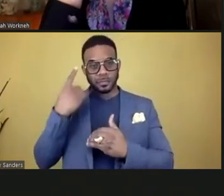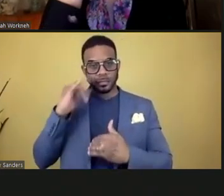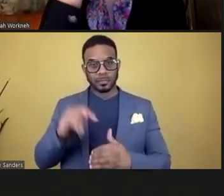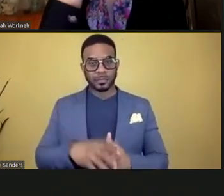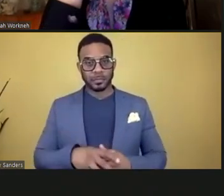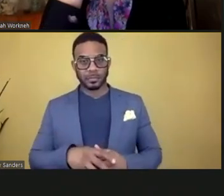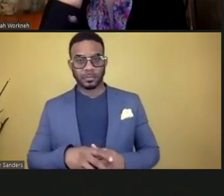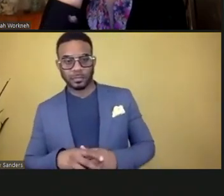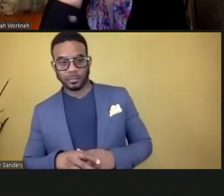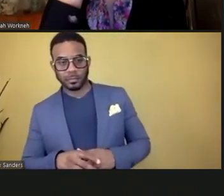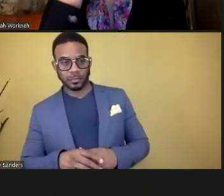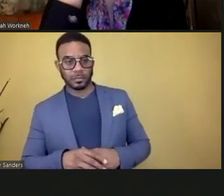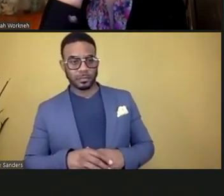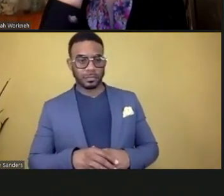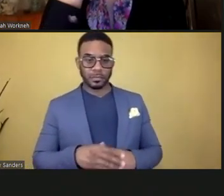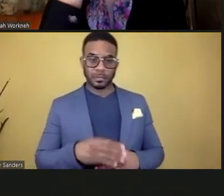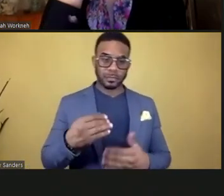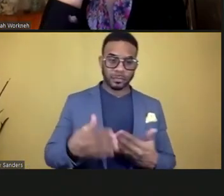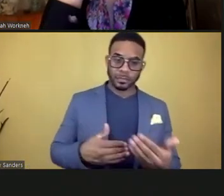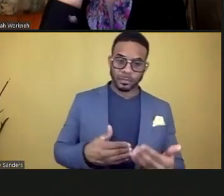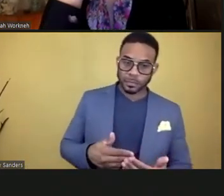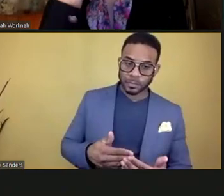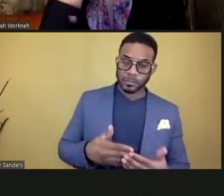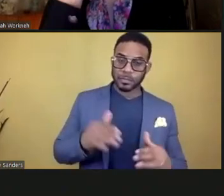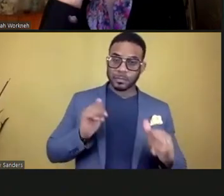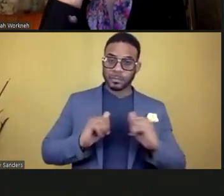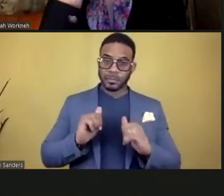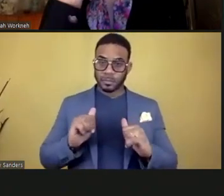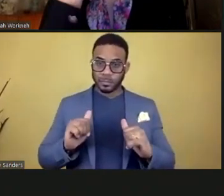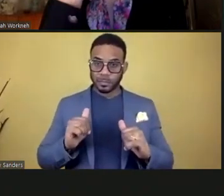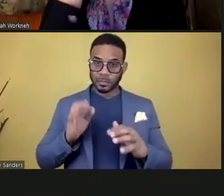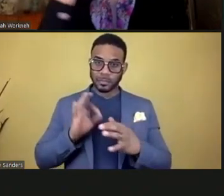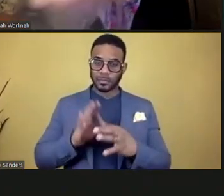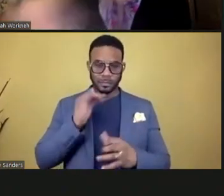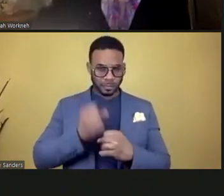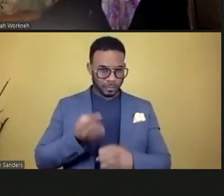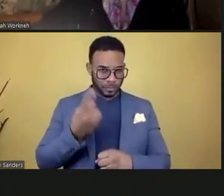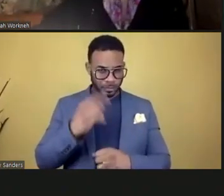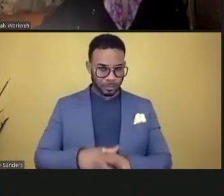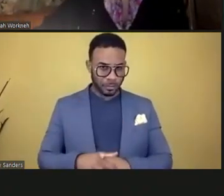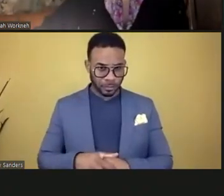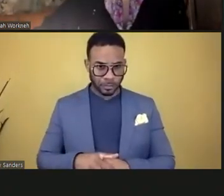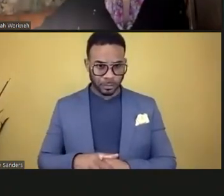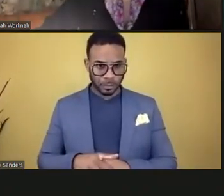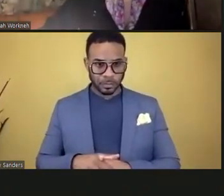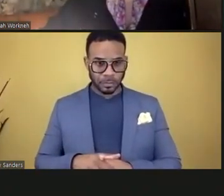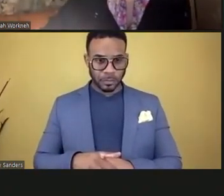it, and acting accordingly, if that makes sense.